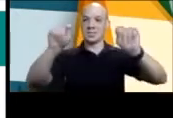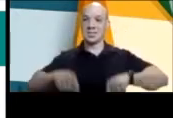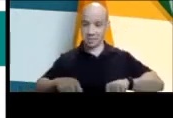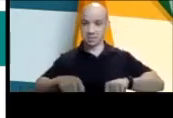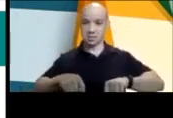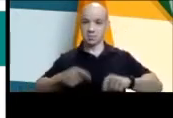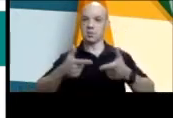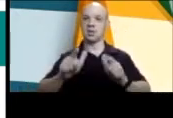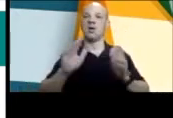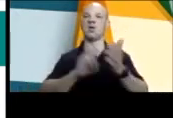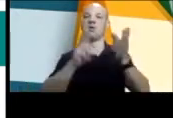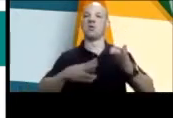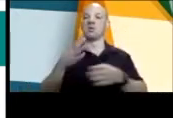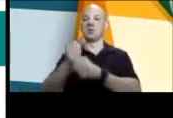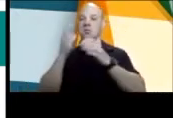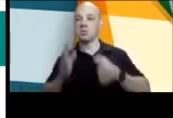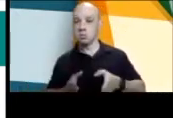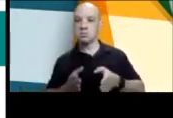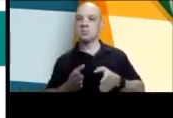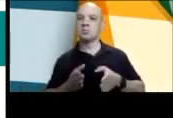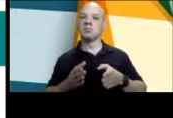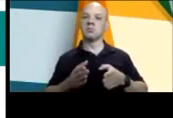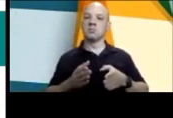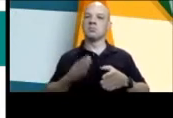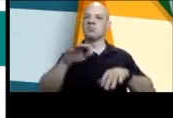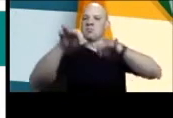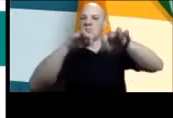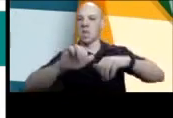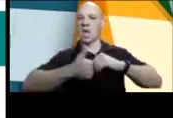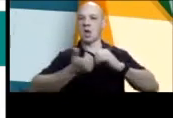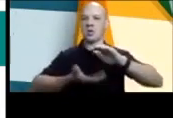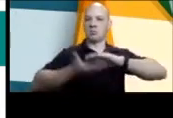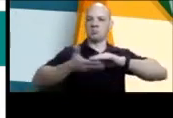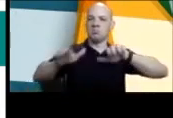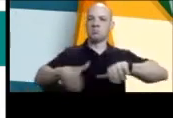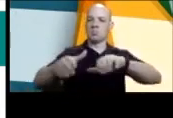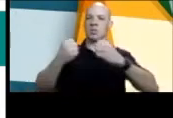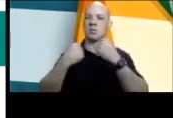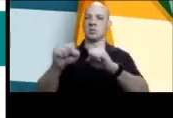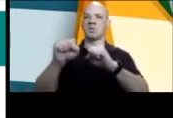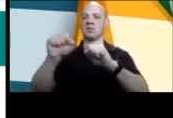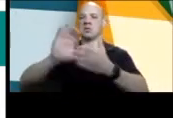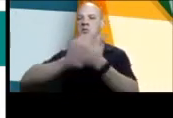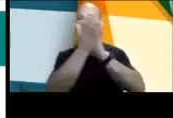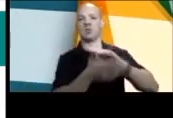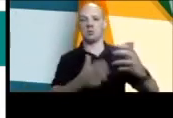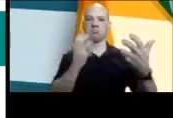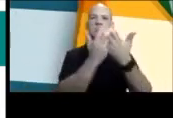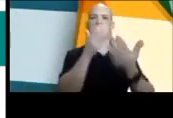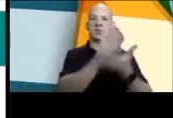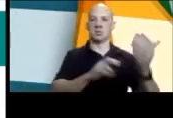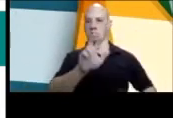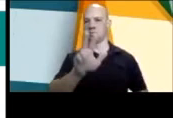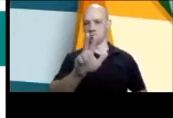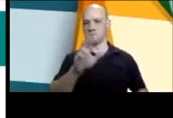or recipients to identify how they are performing efforts to be in compliance with Section 3 efforts. And the quarterly